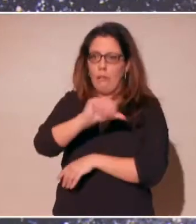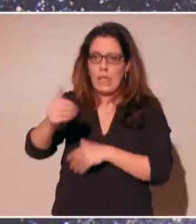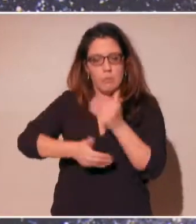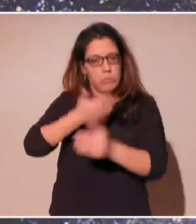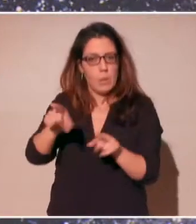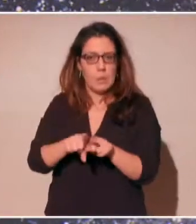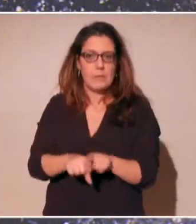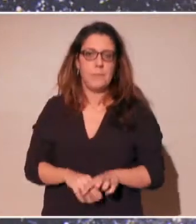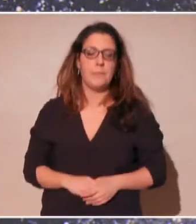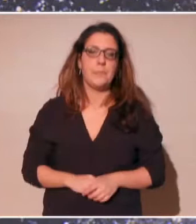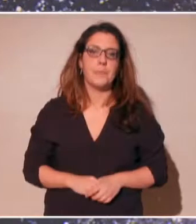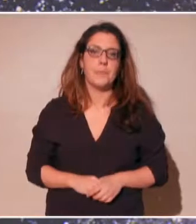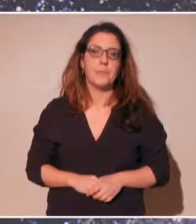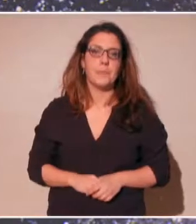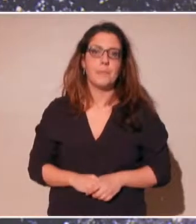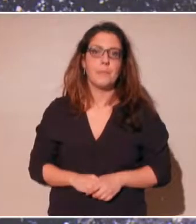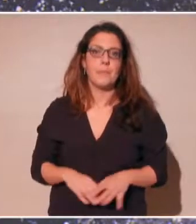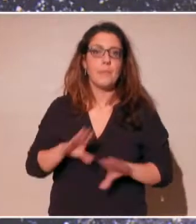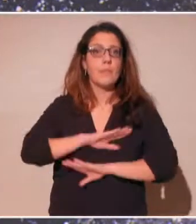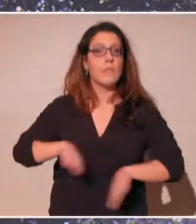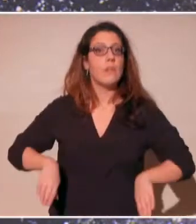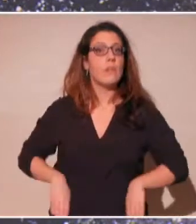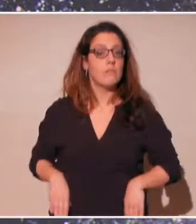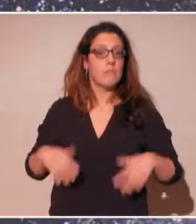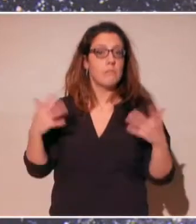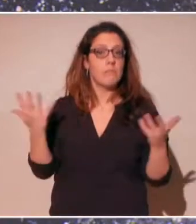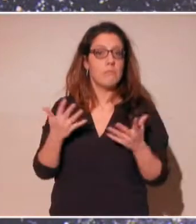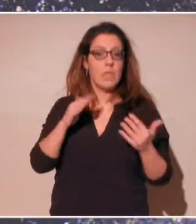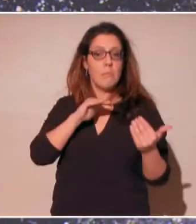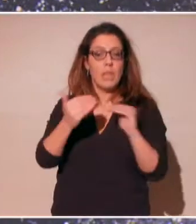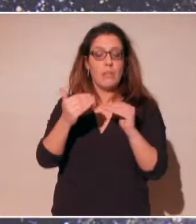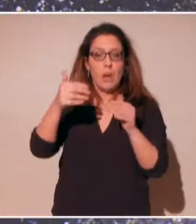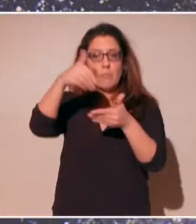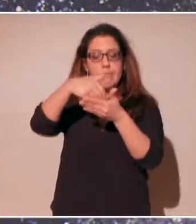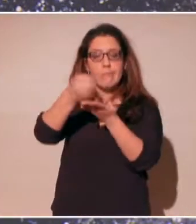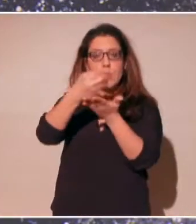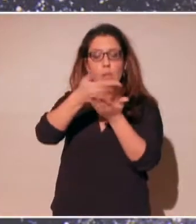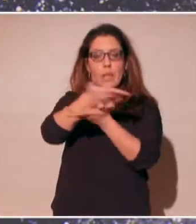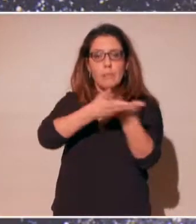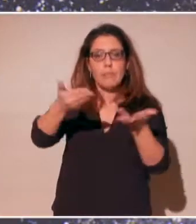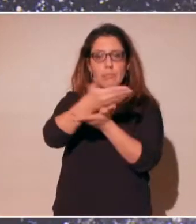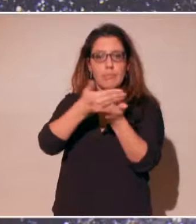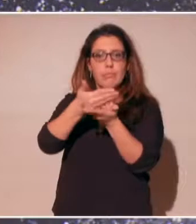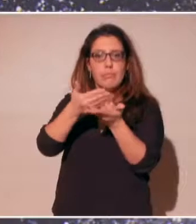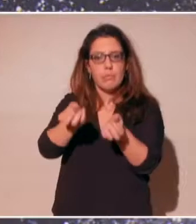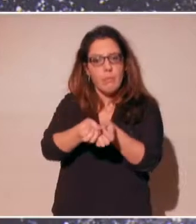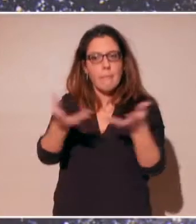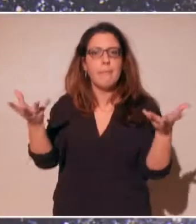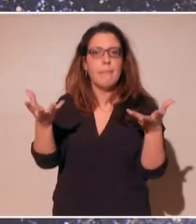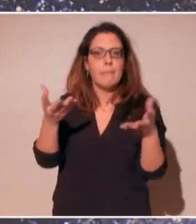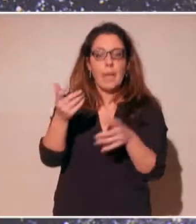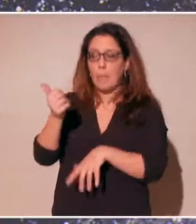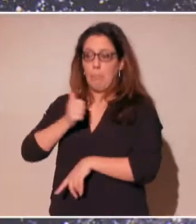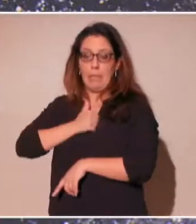data available more openly and easily. And finally, we will also make it more accessible to